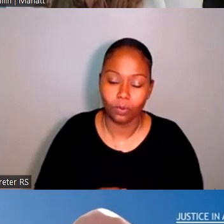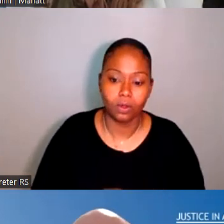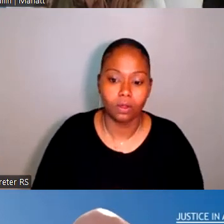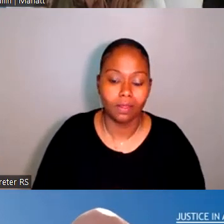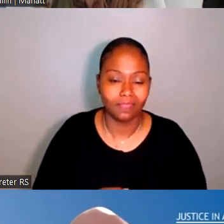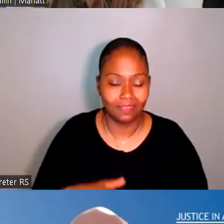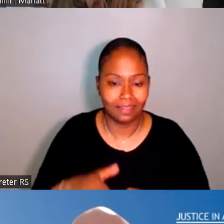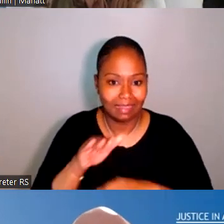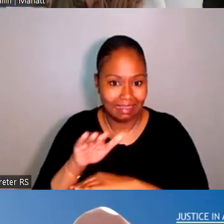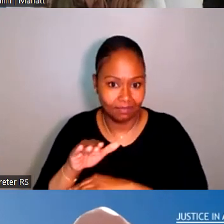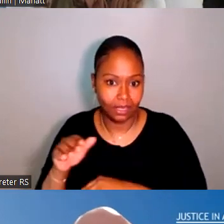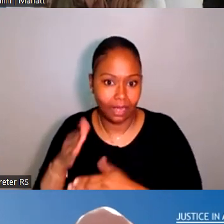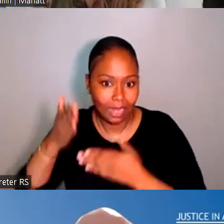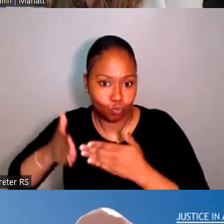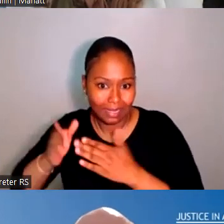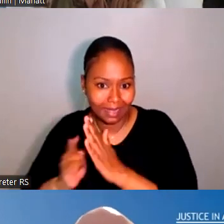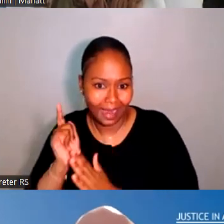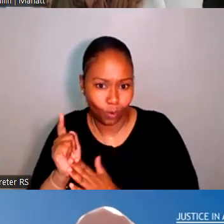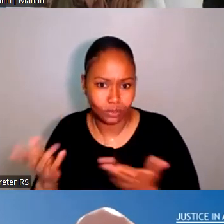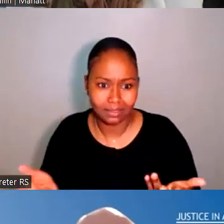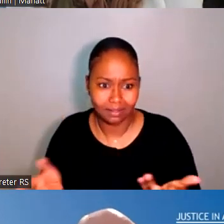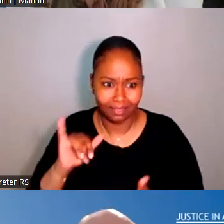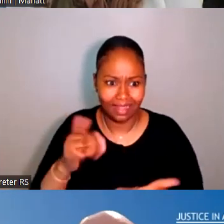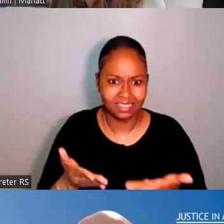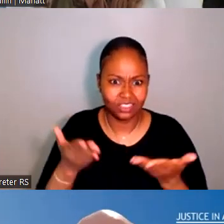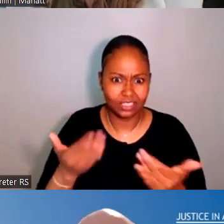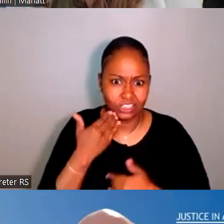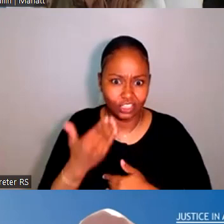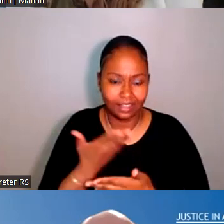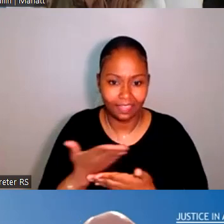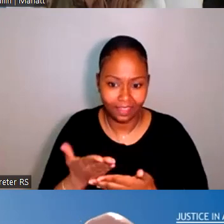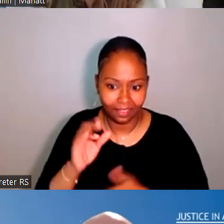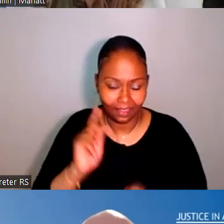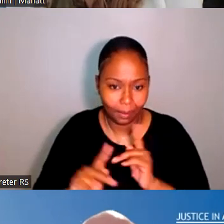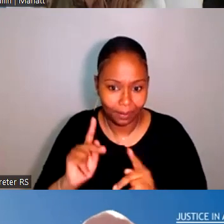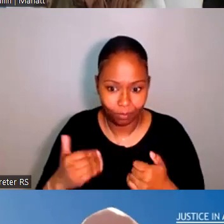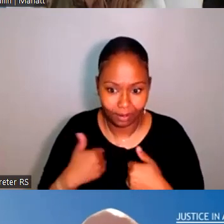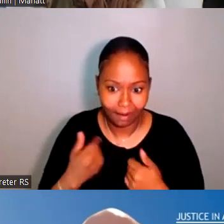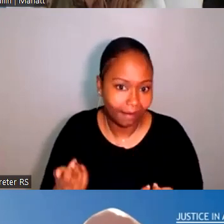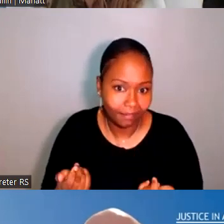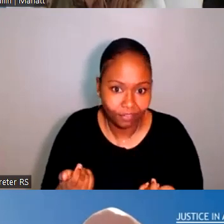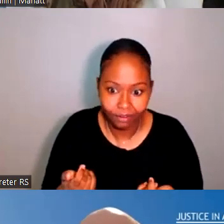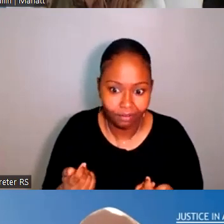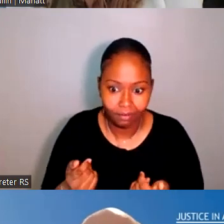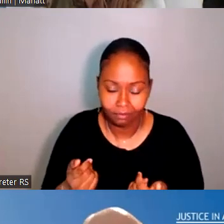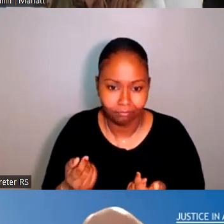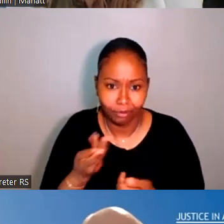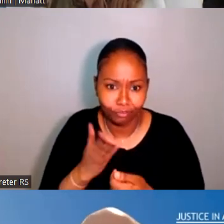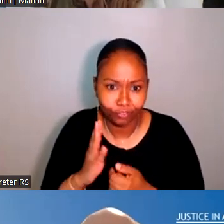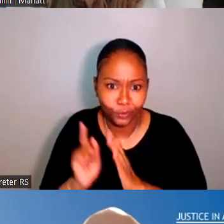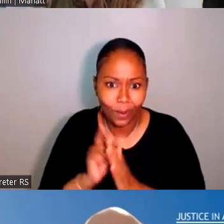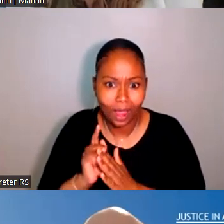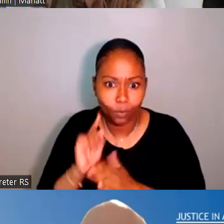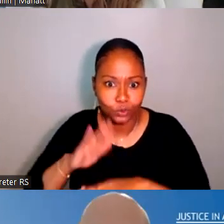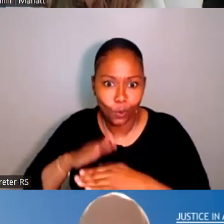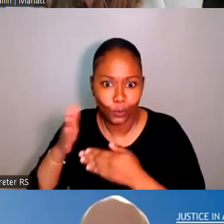and weekend hours, it suggested it's a good thing that people would be able to maybe have a couple hours on the weekends. Of course,